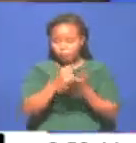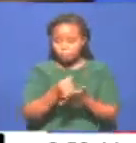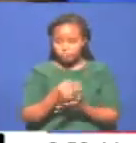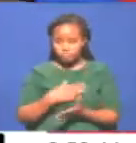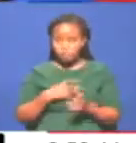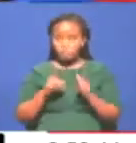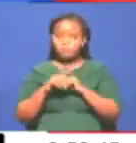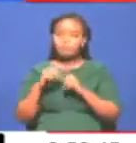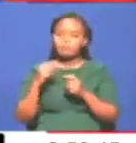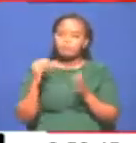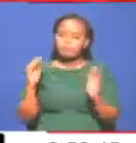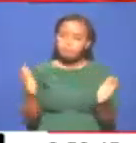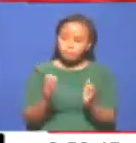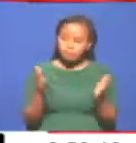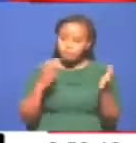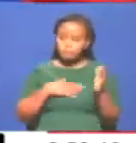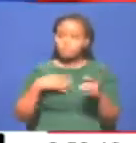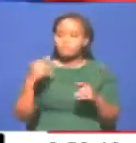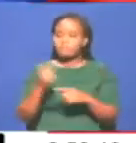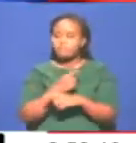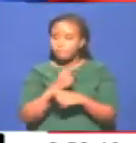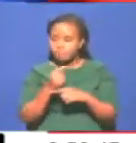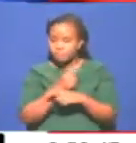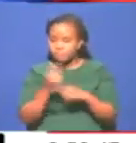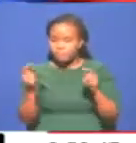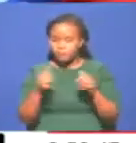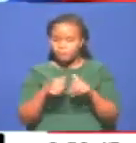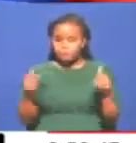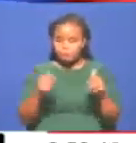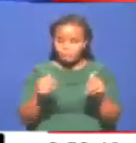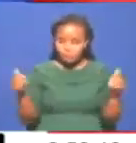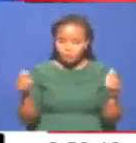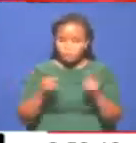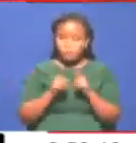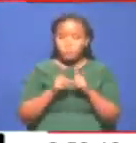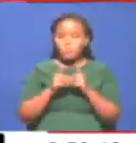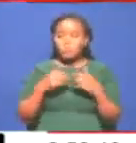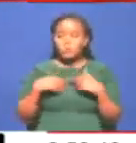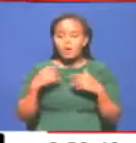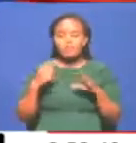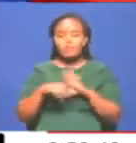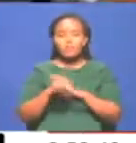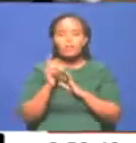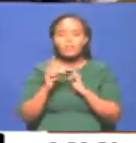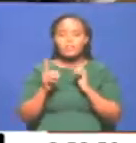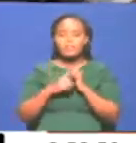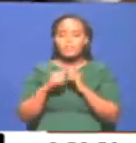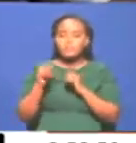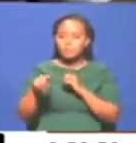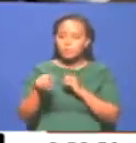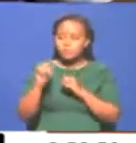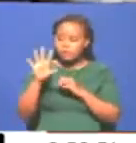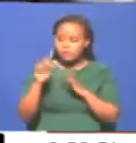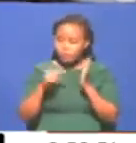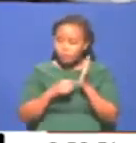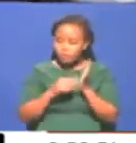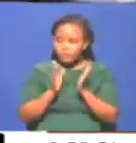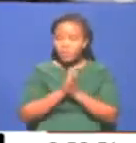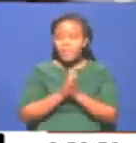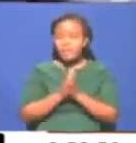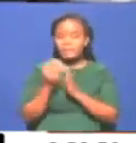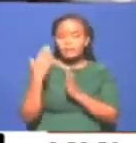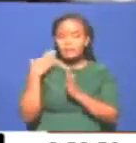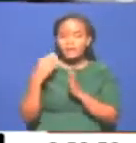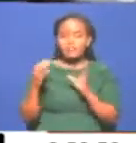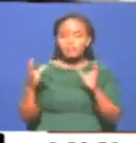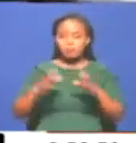hard. Kenya's Wamboi Bani secured a third spot by scoring 6.5 points and 2.5 points behind category leader